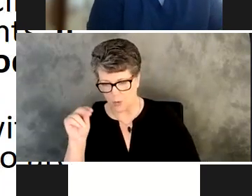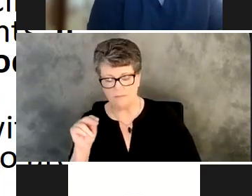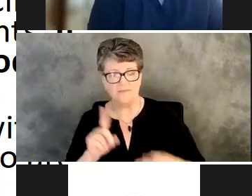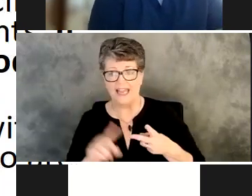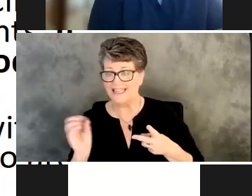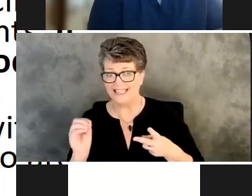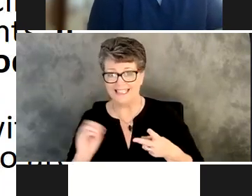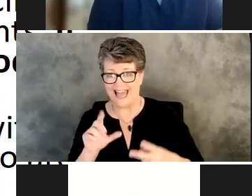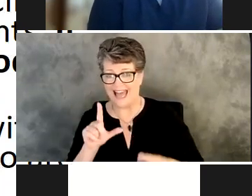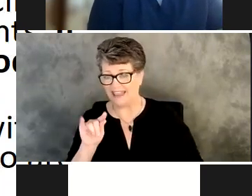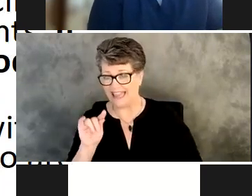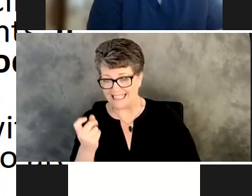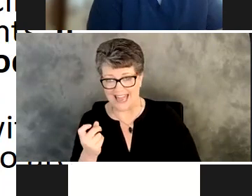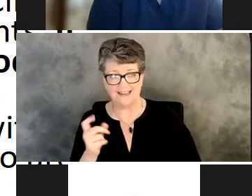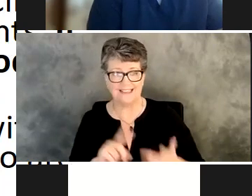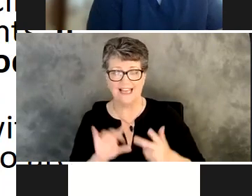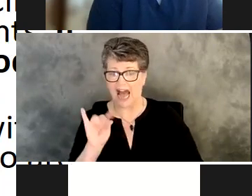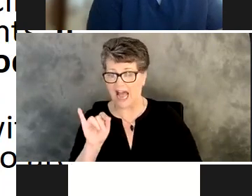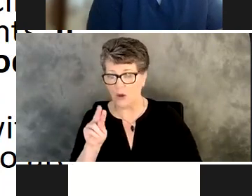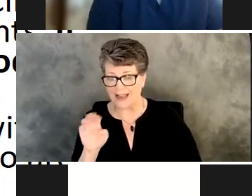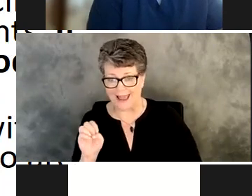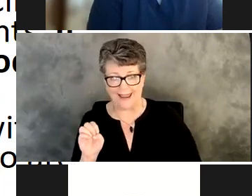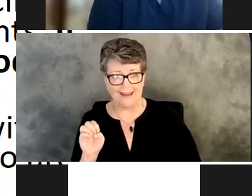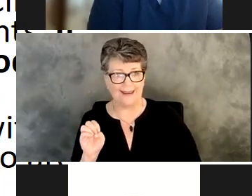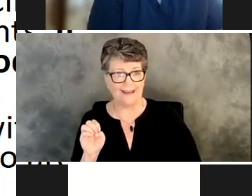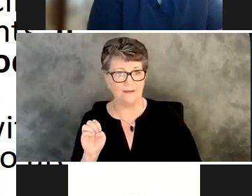have latex, egg, or iodine.